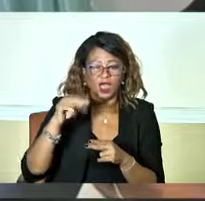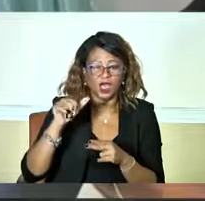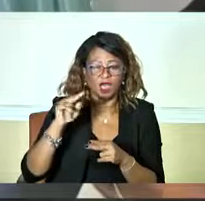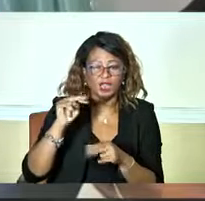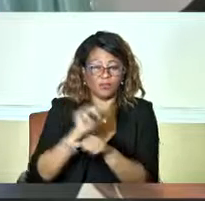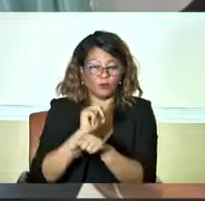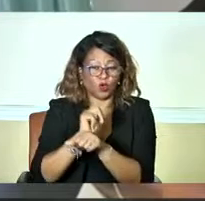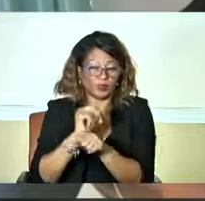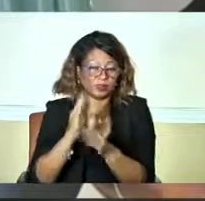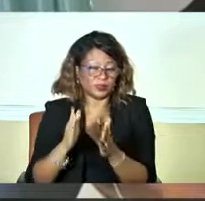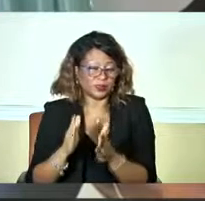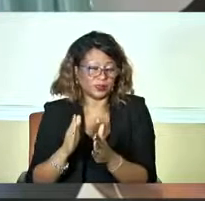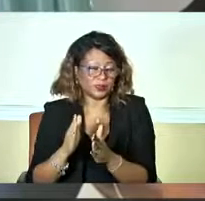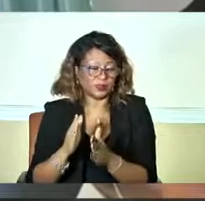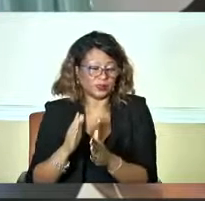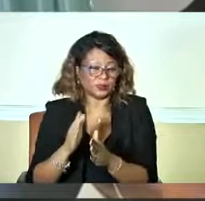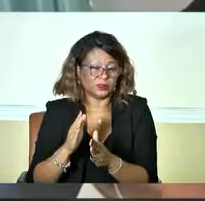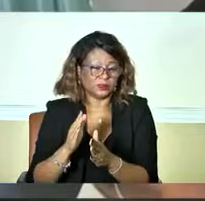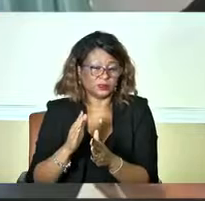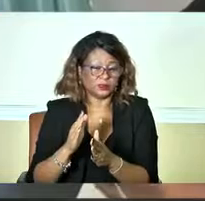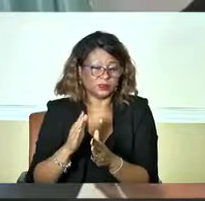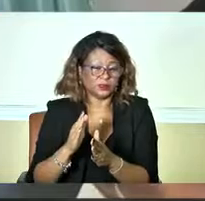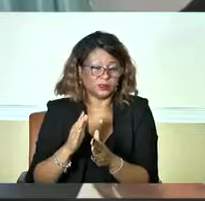the economy is really down right now?